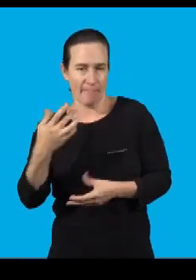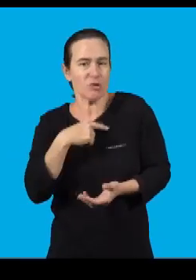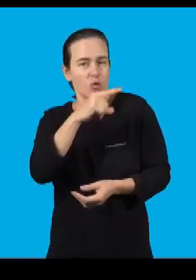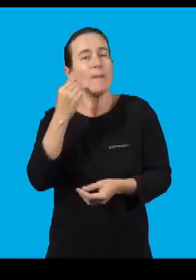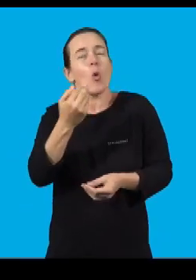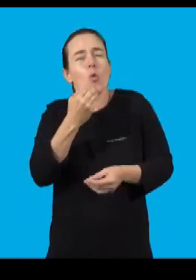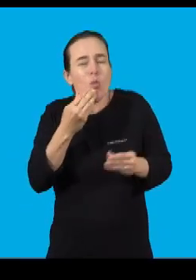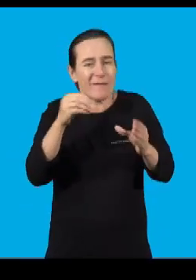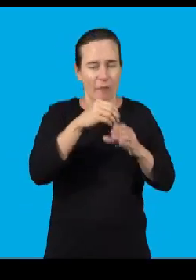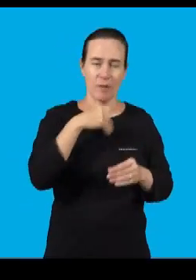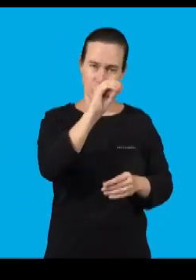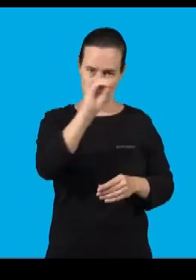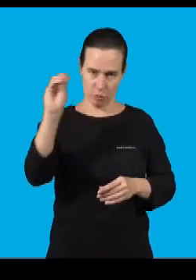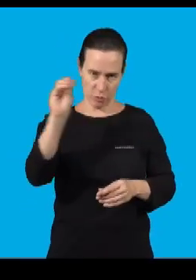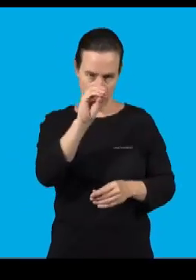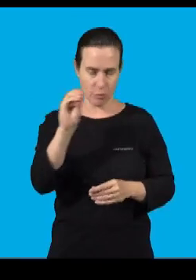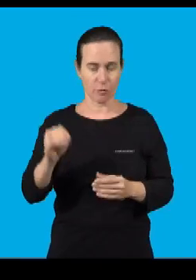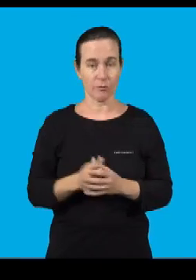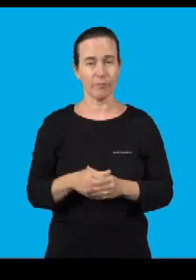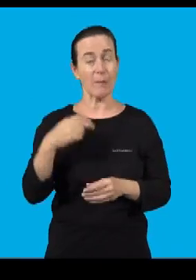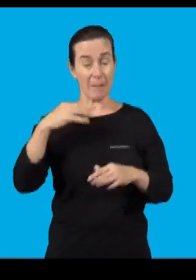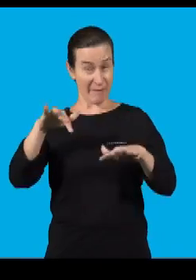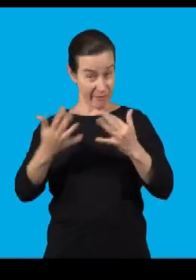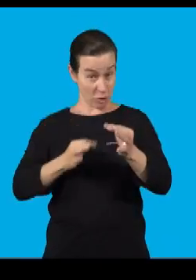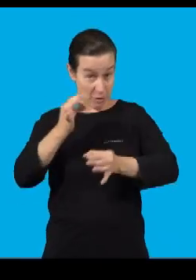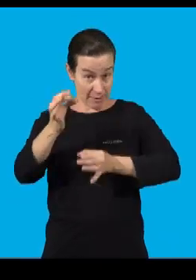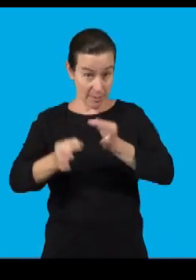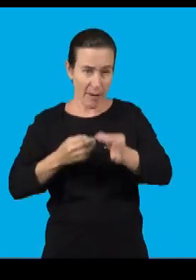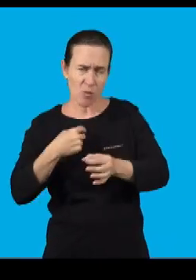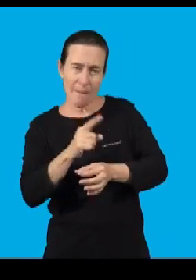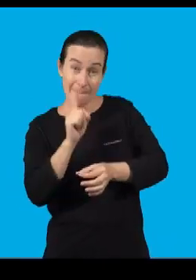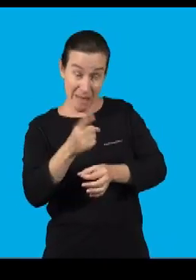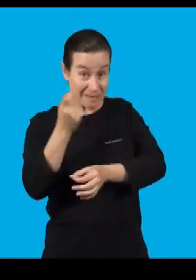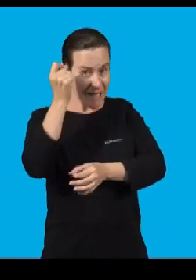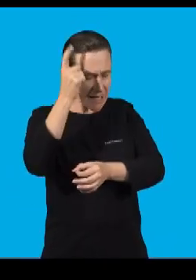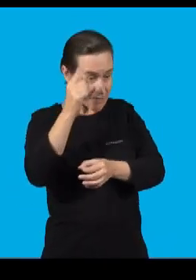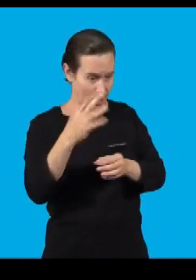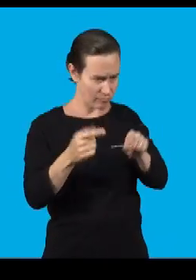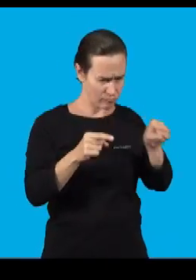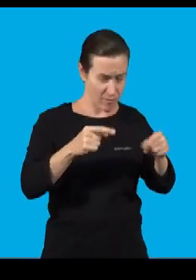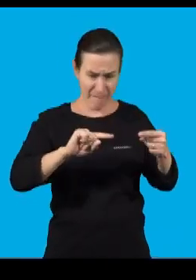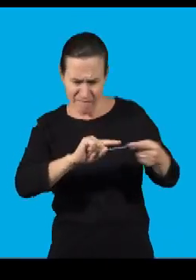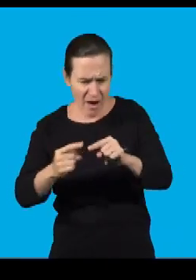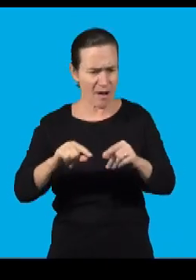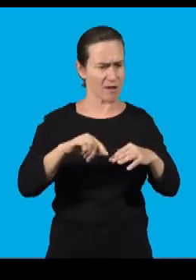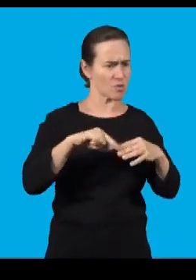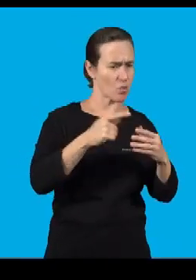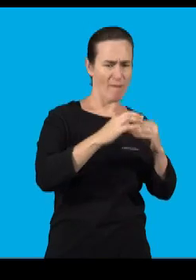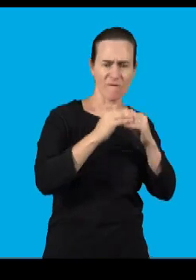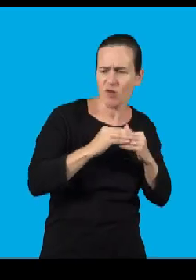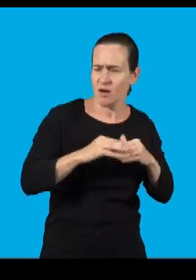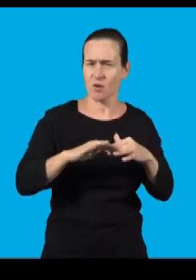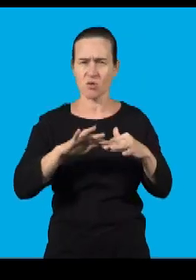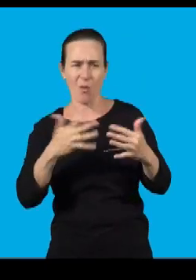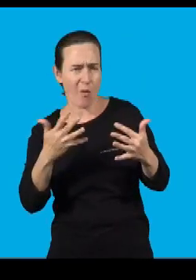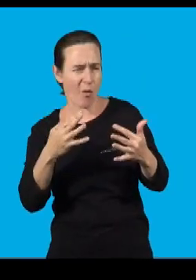just listed the characters. Remember when we went to our building blocks, we said we need to look at the interaction between the characters and